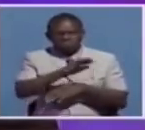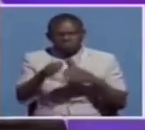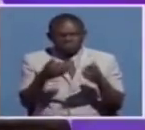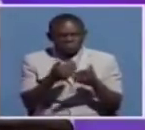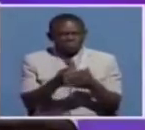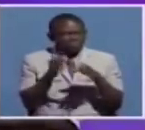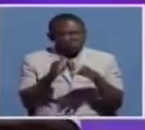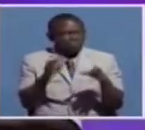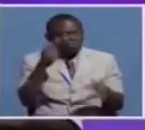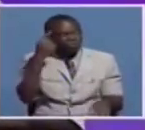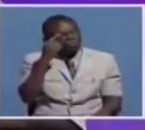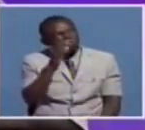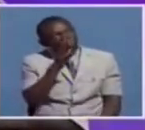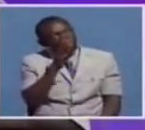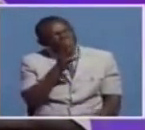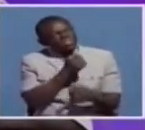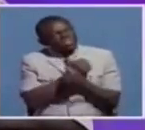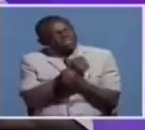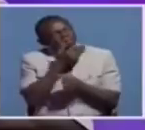the favorite for my mom?